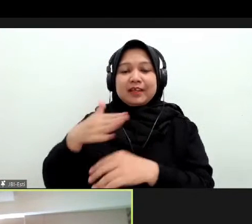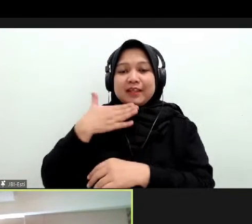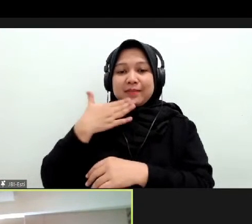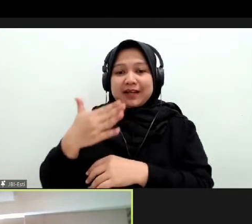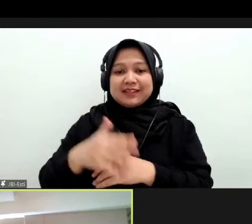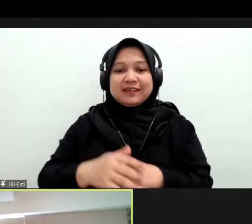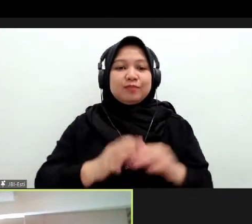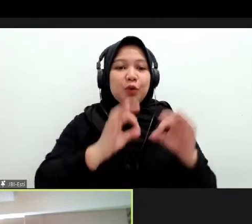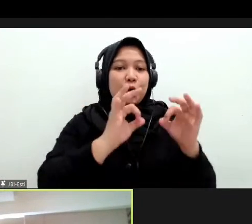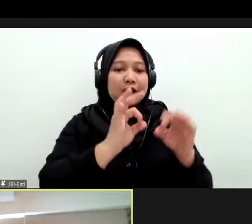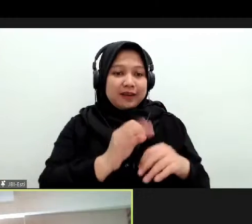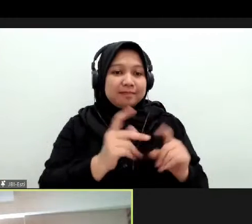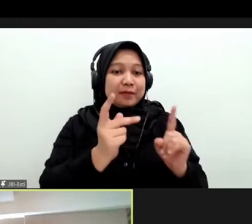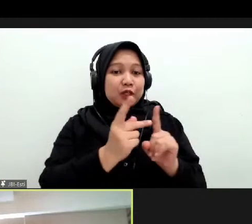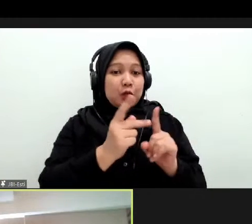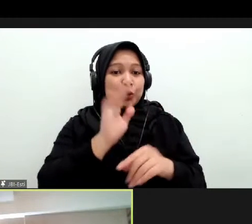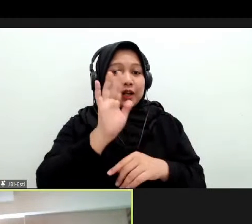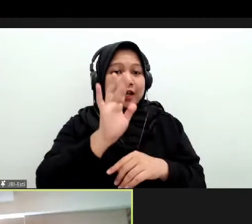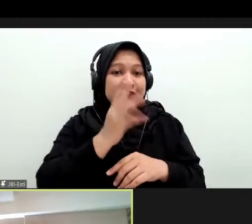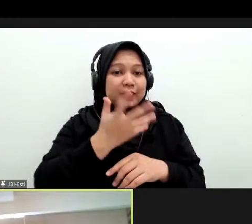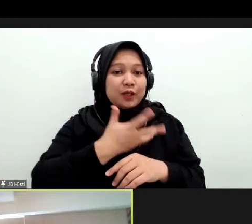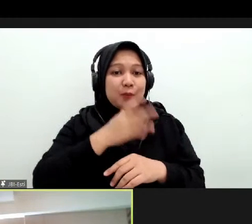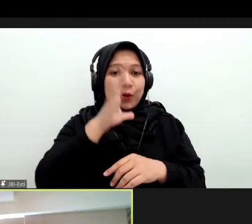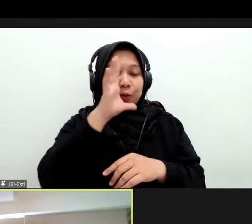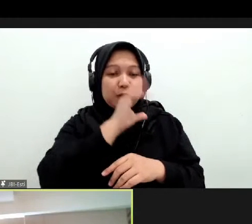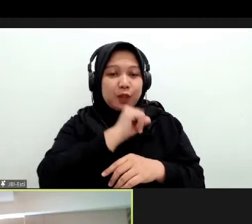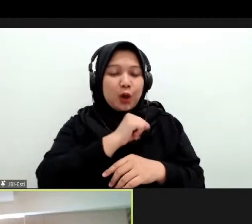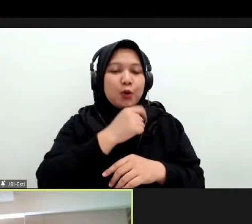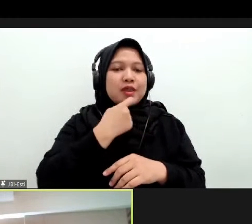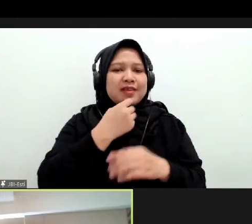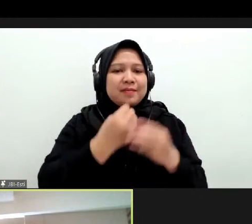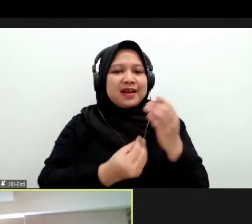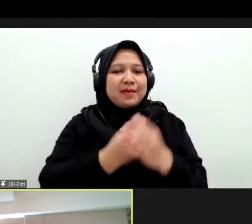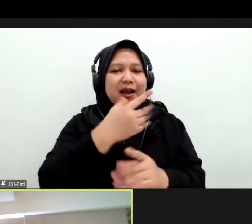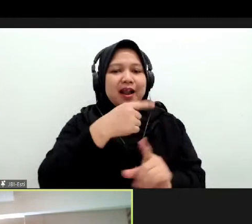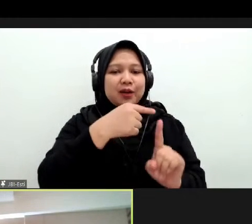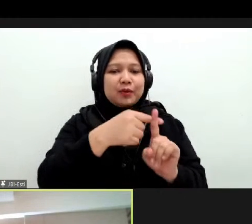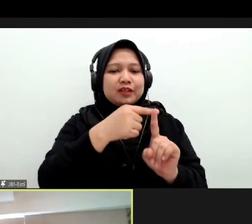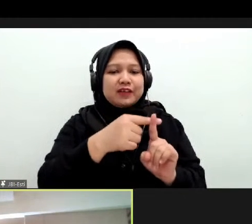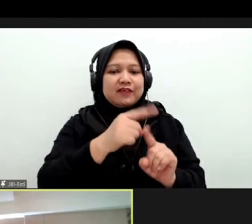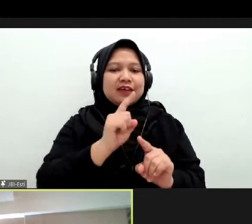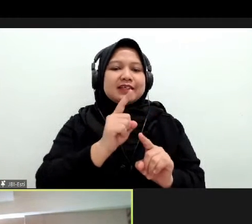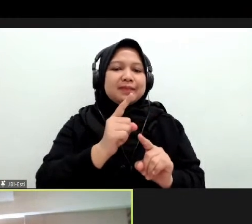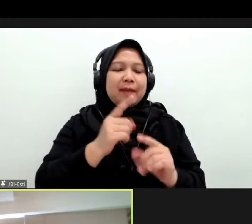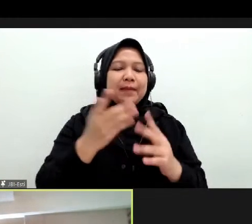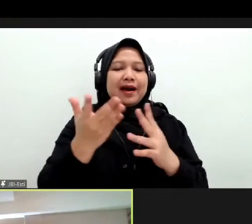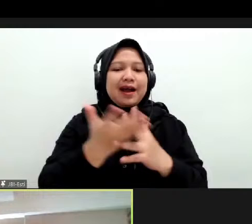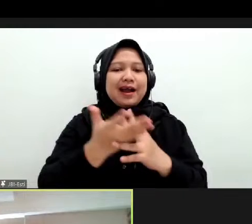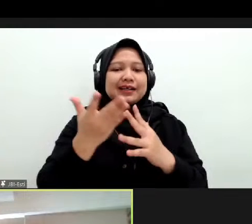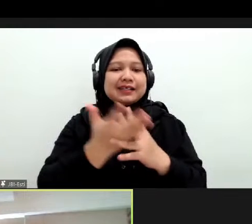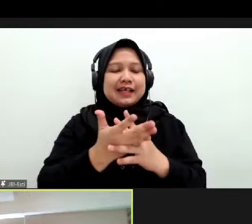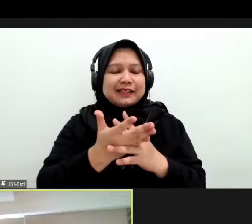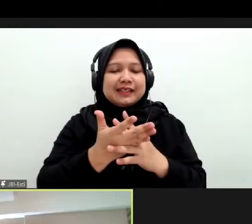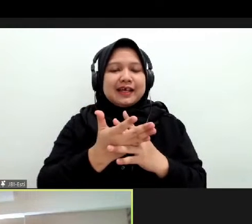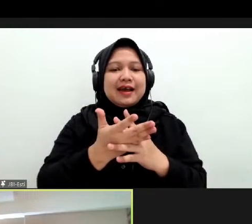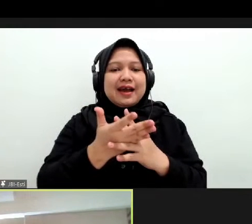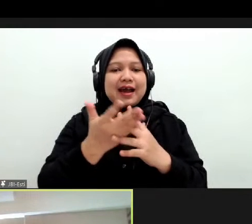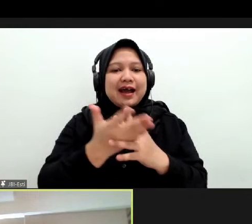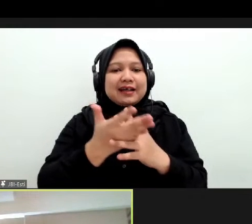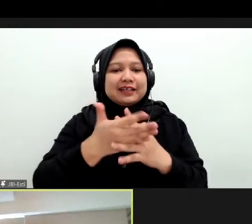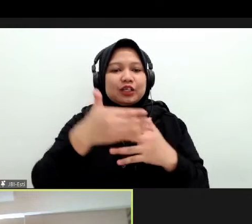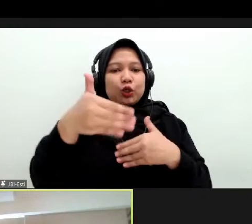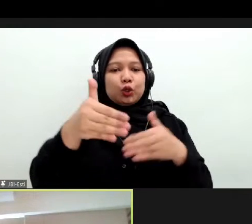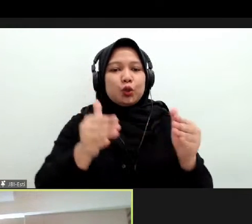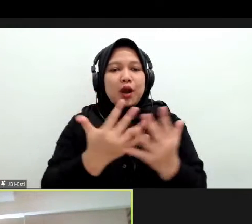in realizing more inclusive civic space in the near future. Thank you, Mas Hanung, for serving us a very comprehensive introduction for